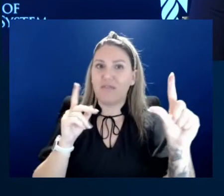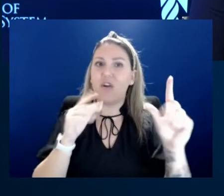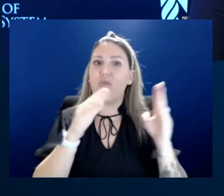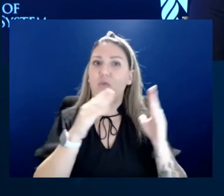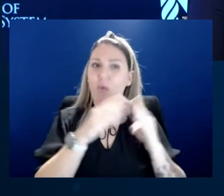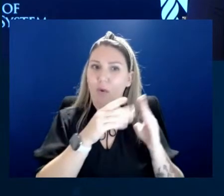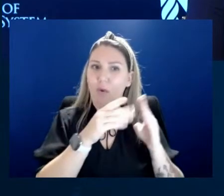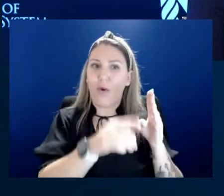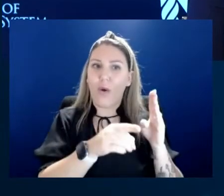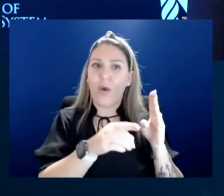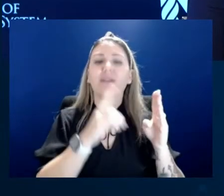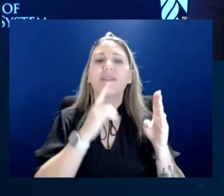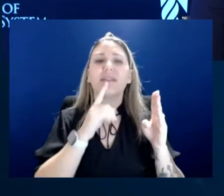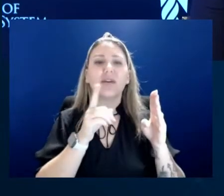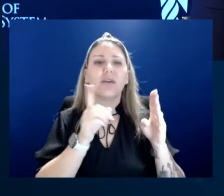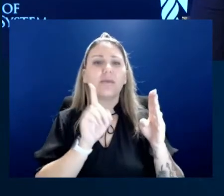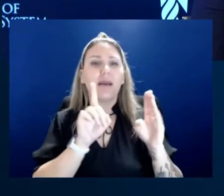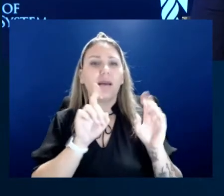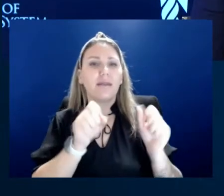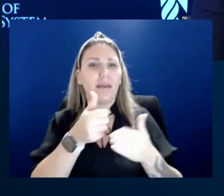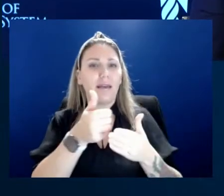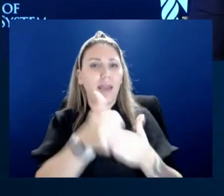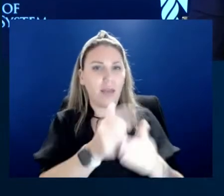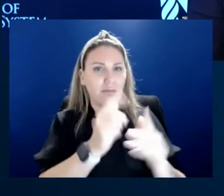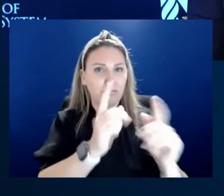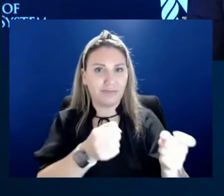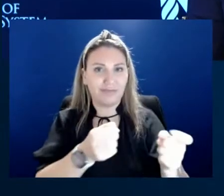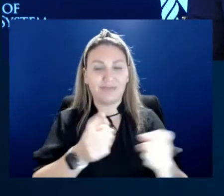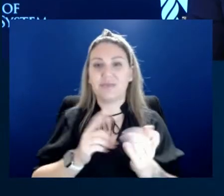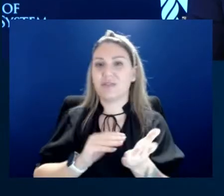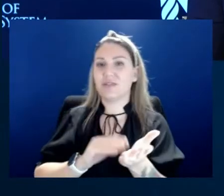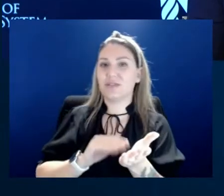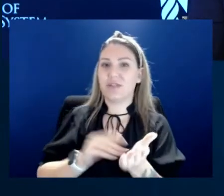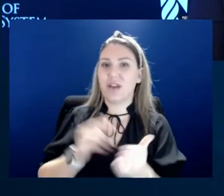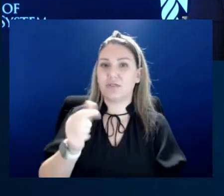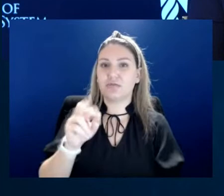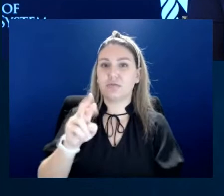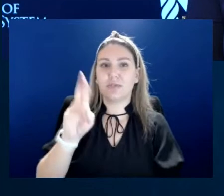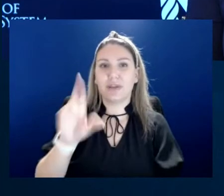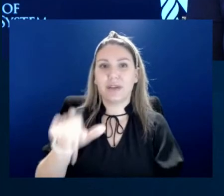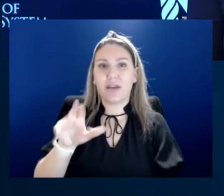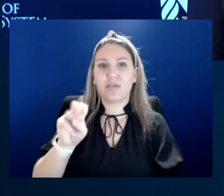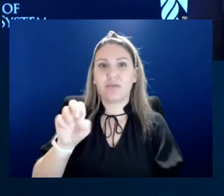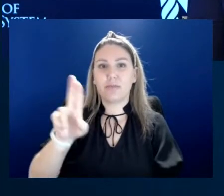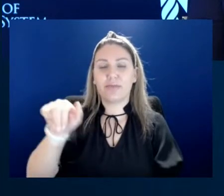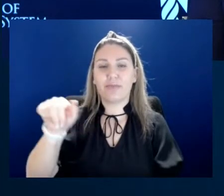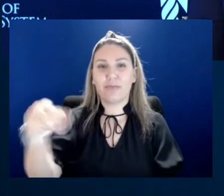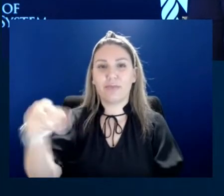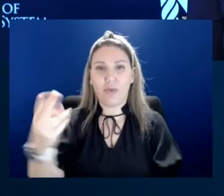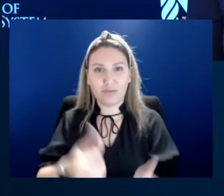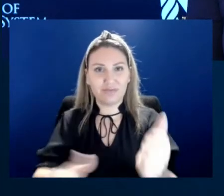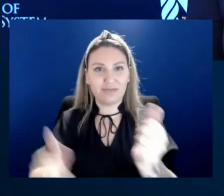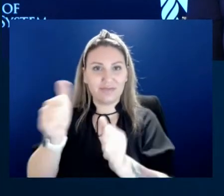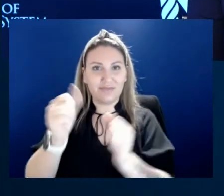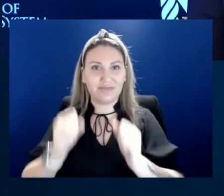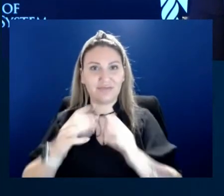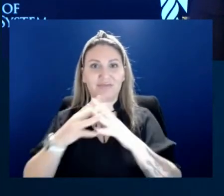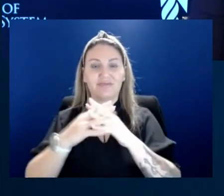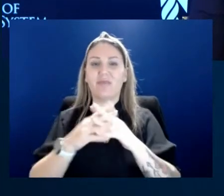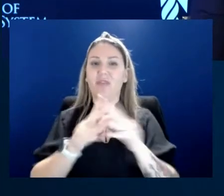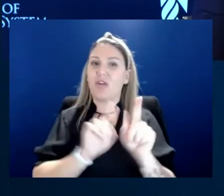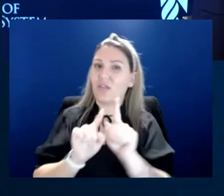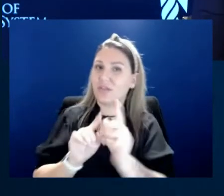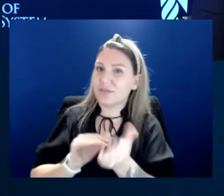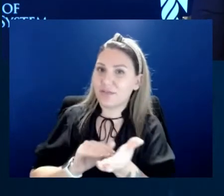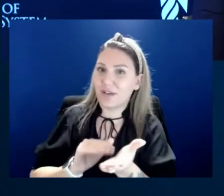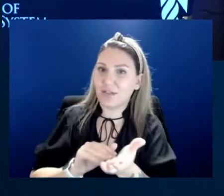bit.ly/MMU Ukraine. Dr. Gary Morsch is founder and executive chairman of Global Care Force, and with him is Dr. Maxine, a doctor in Ukraine.